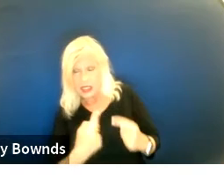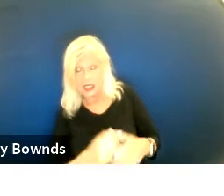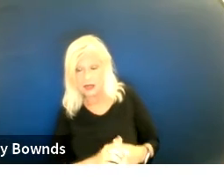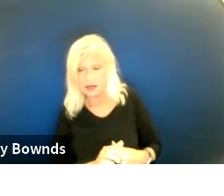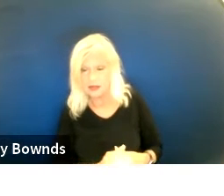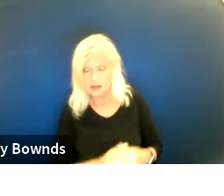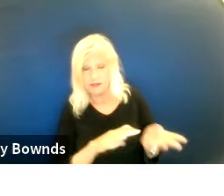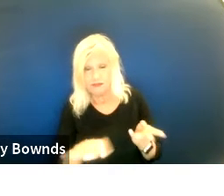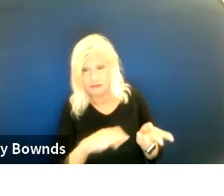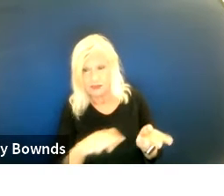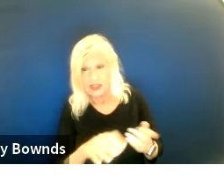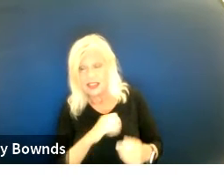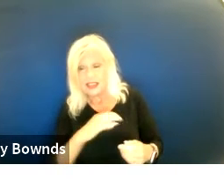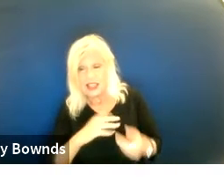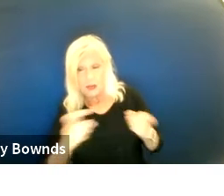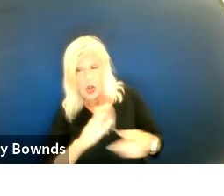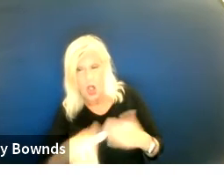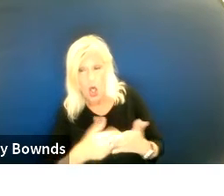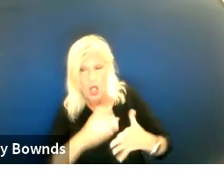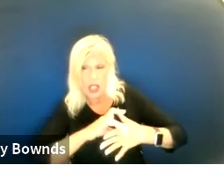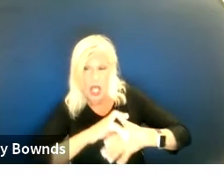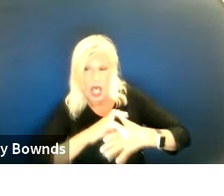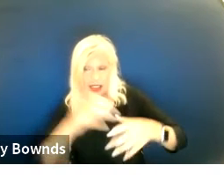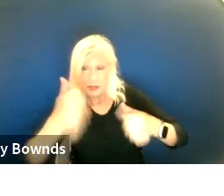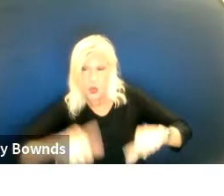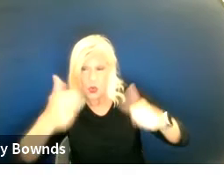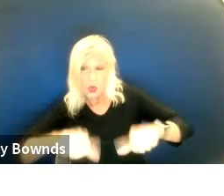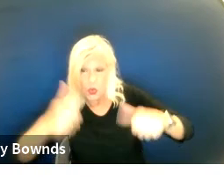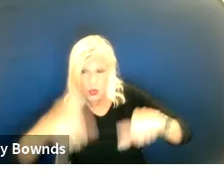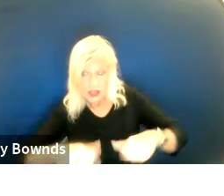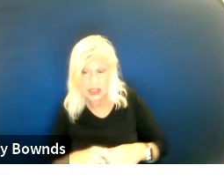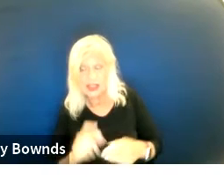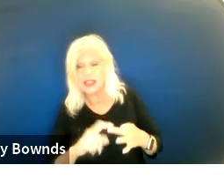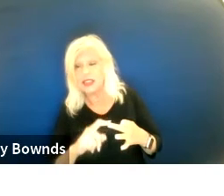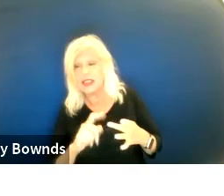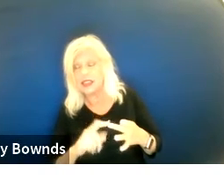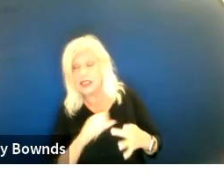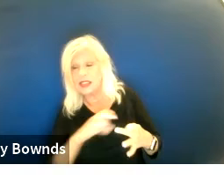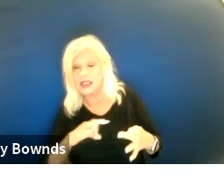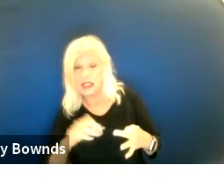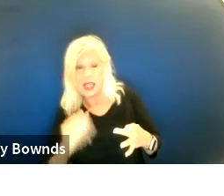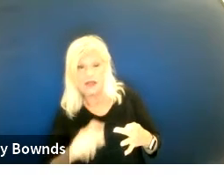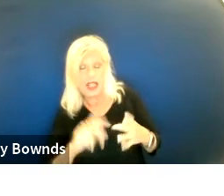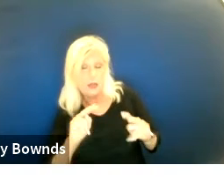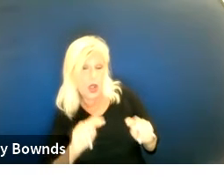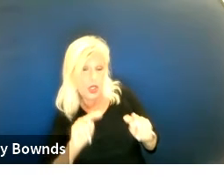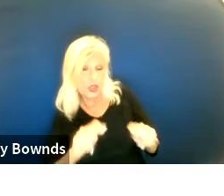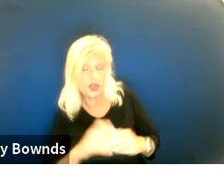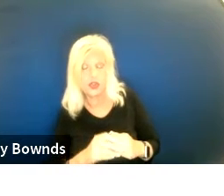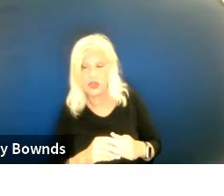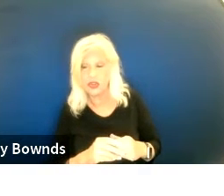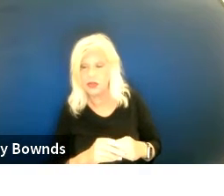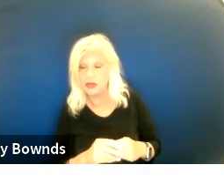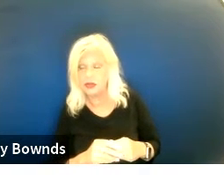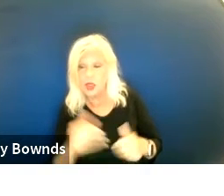staff are able to moderate all of the content being posted. Our staff are able to monitor what article